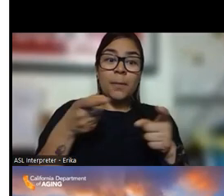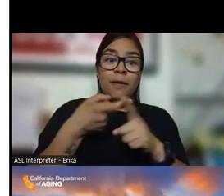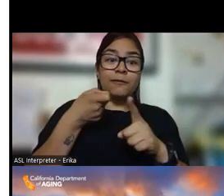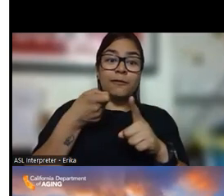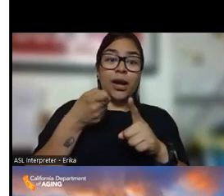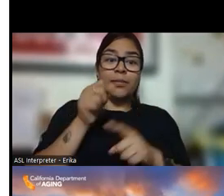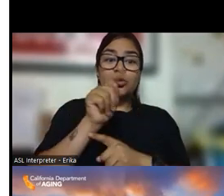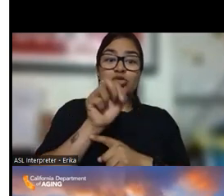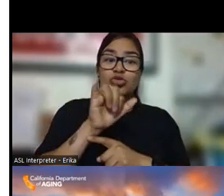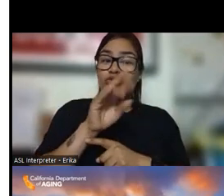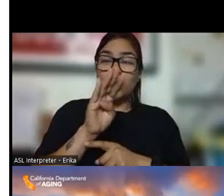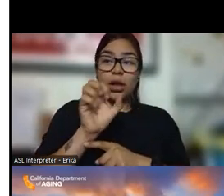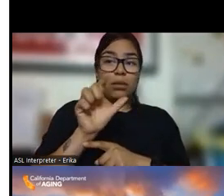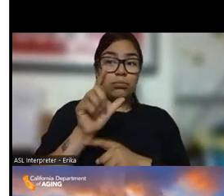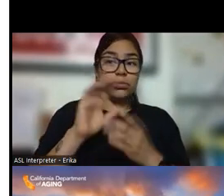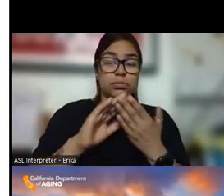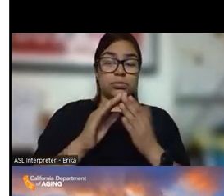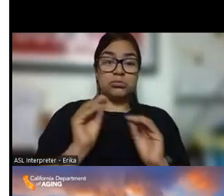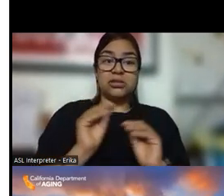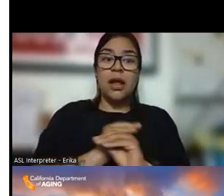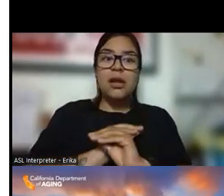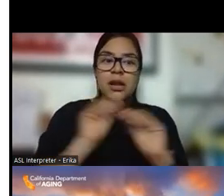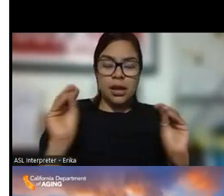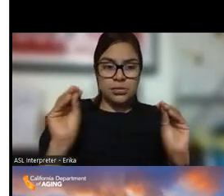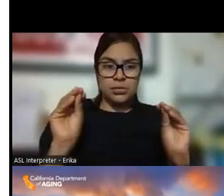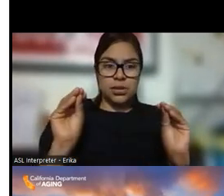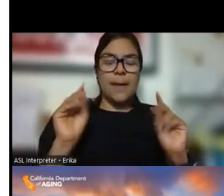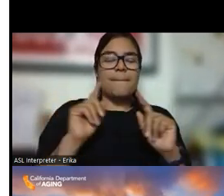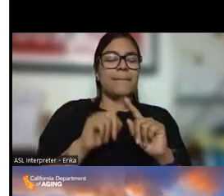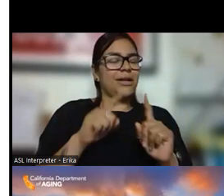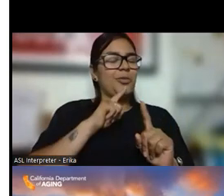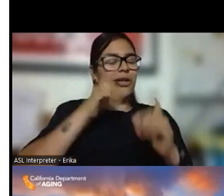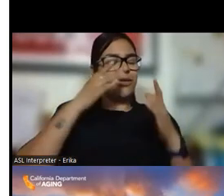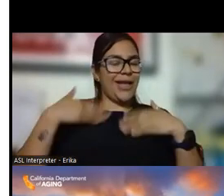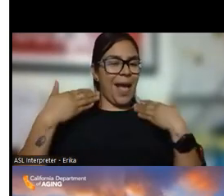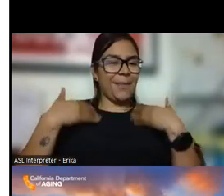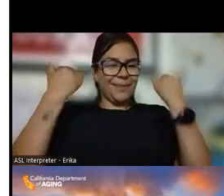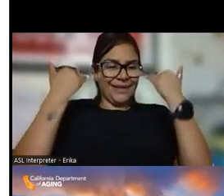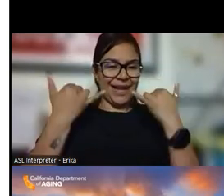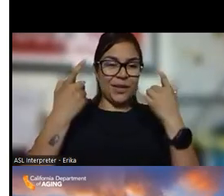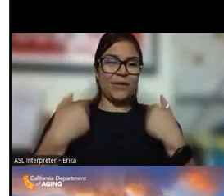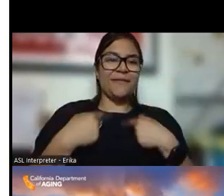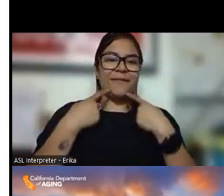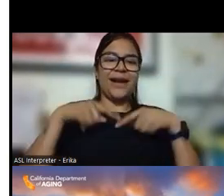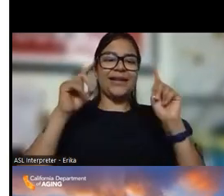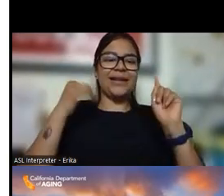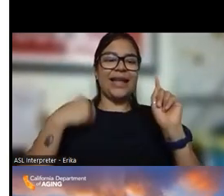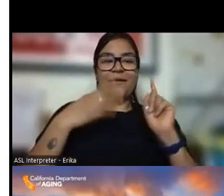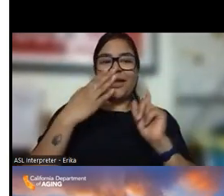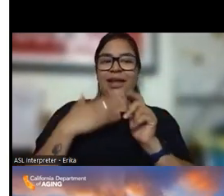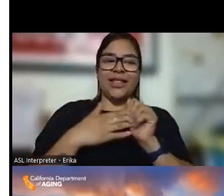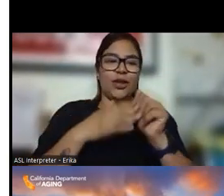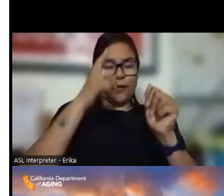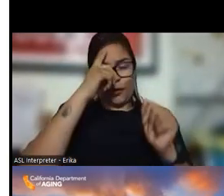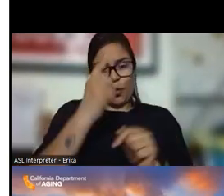communities. So I'm so glad we have a tribal liaison now. And so I will work with Consuelo on seeing how we can improve our outreach to tribal